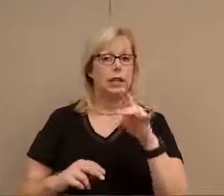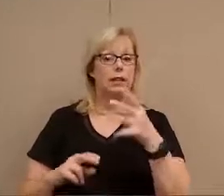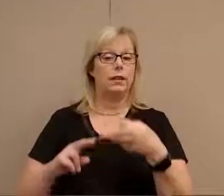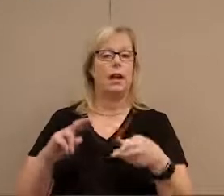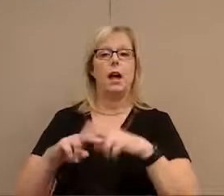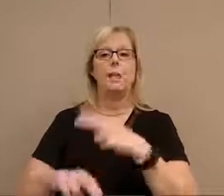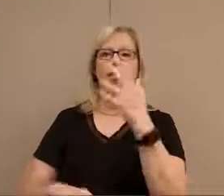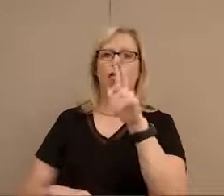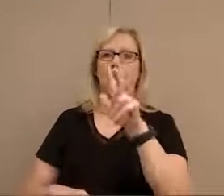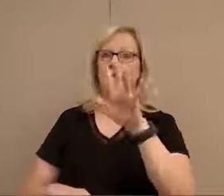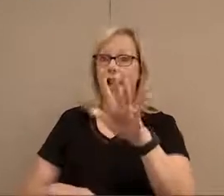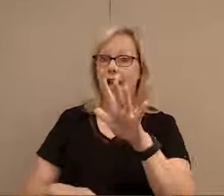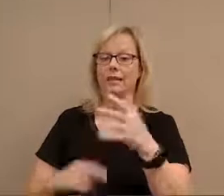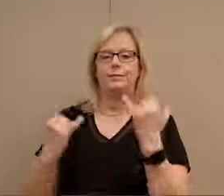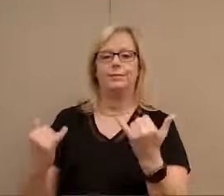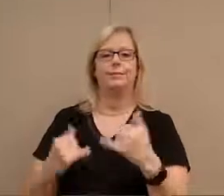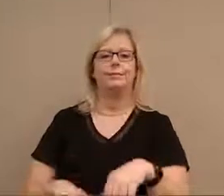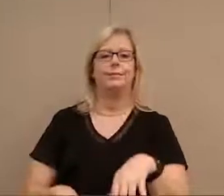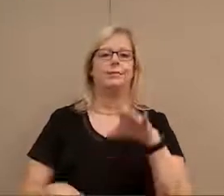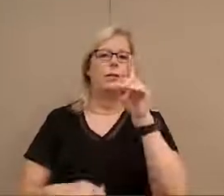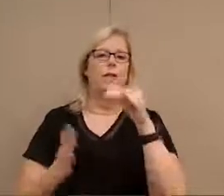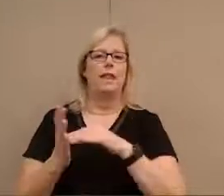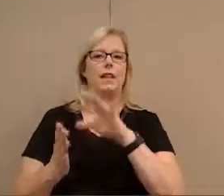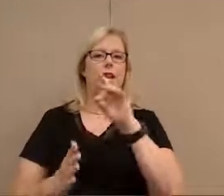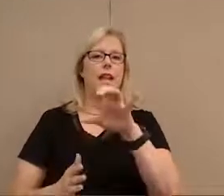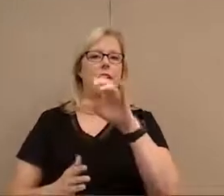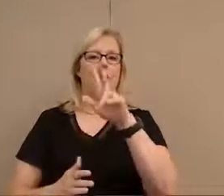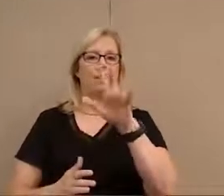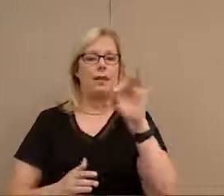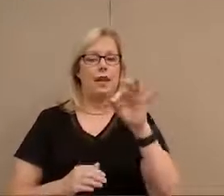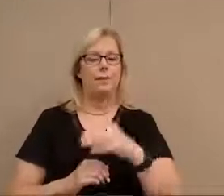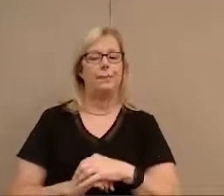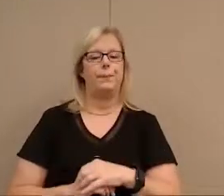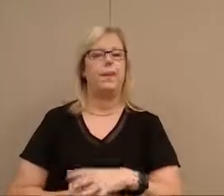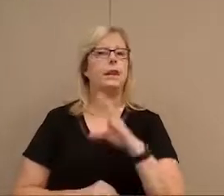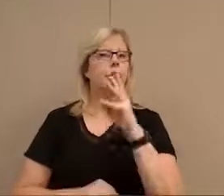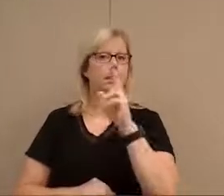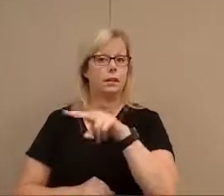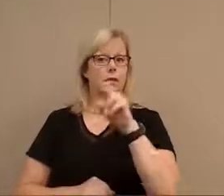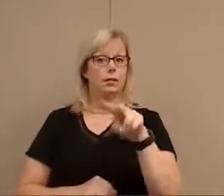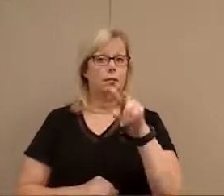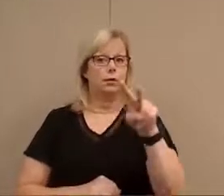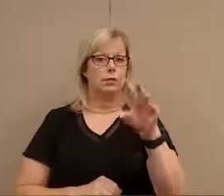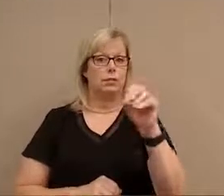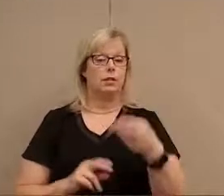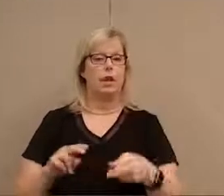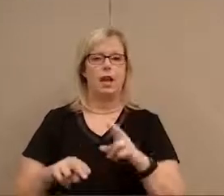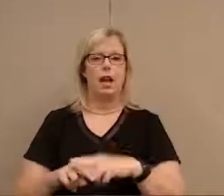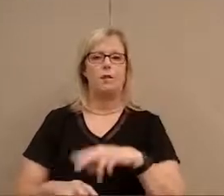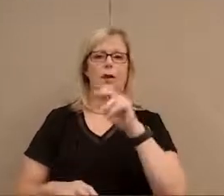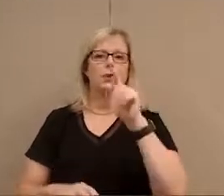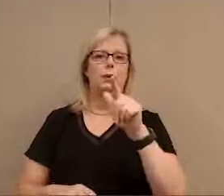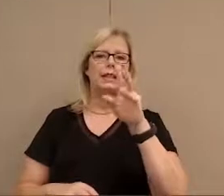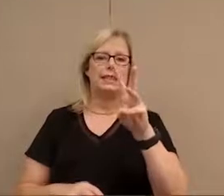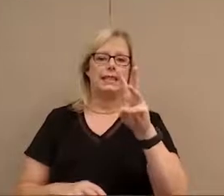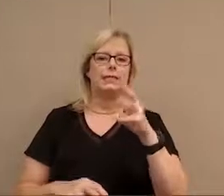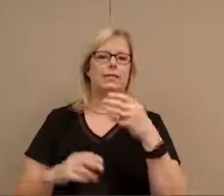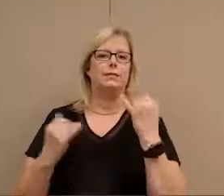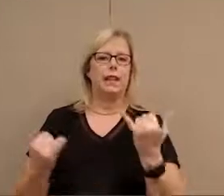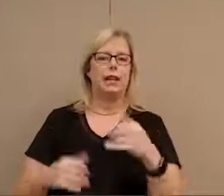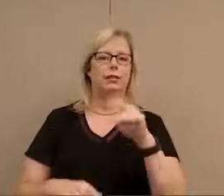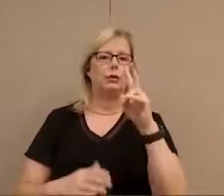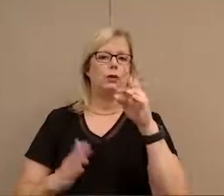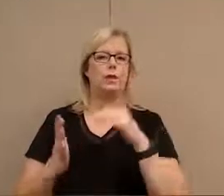62208 up 35 to 1839. 62220 up 26 to